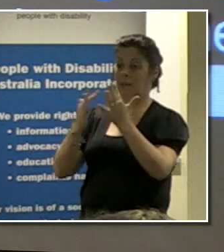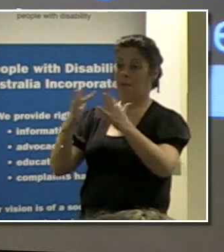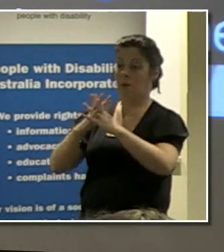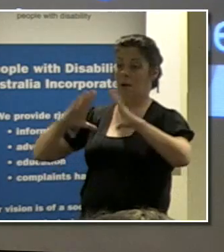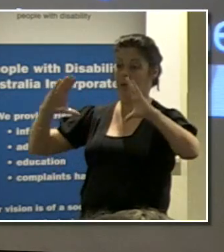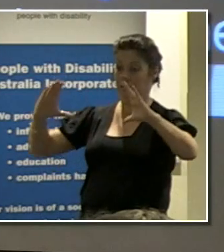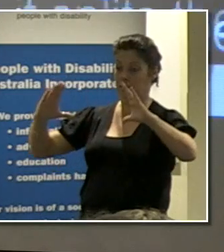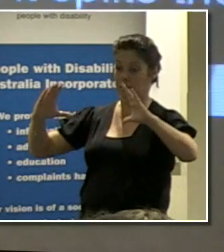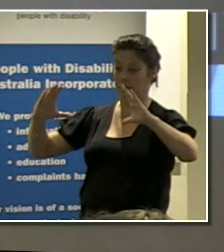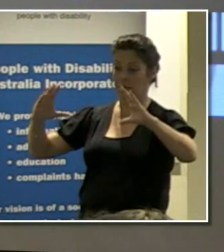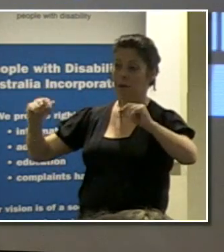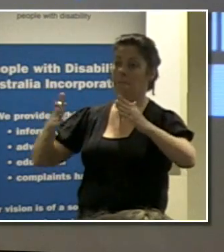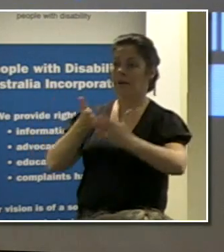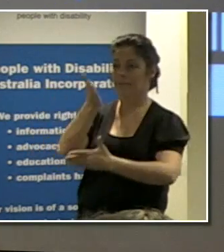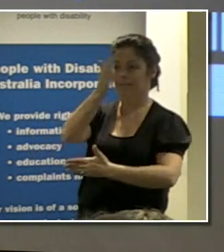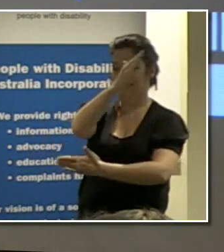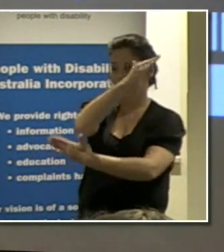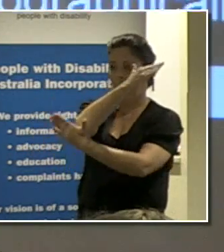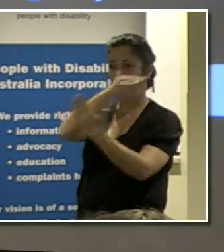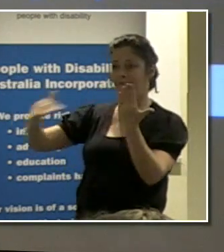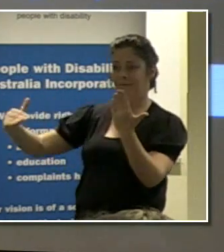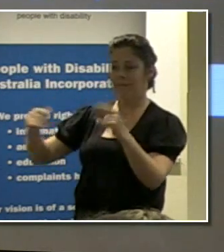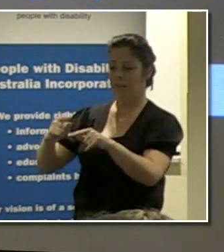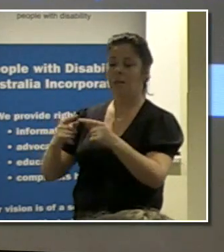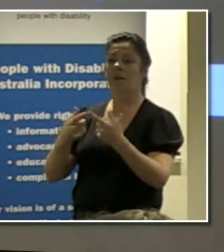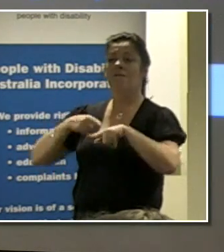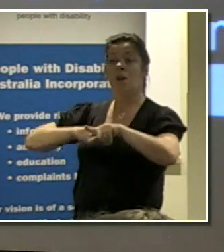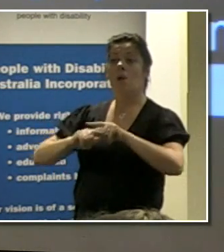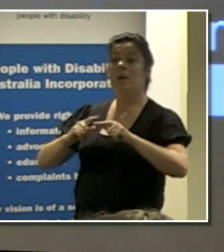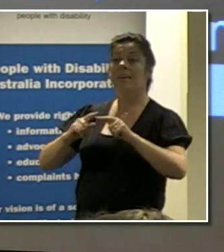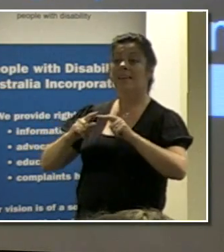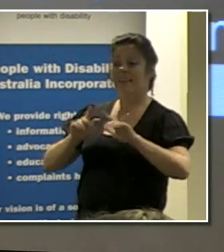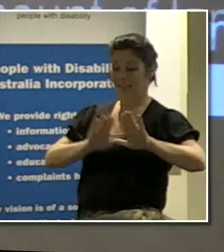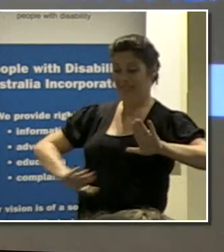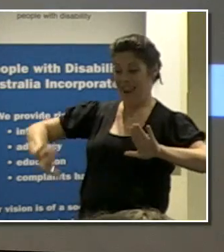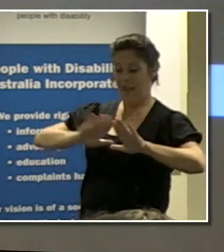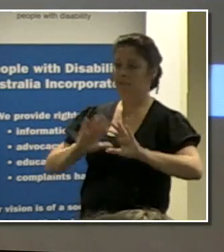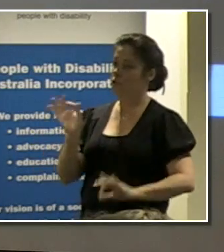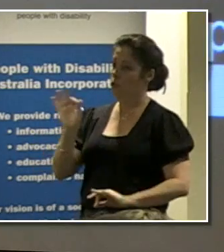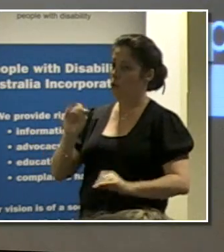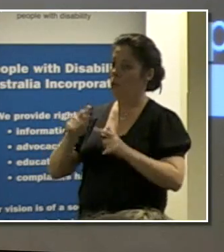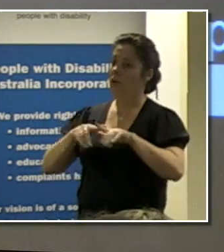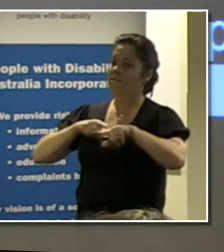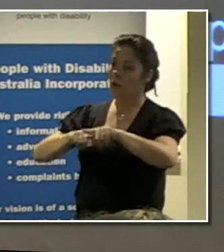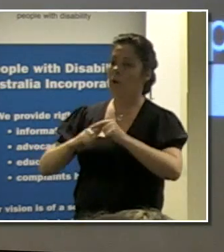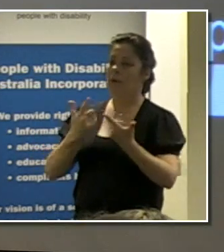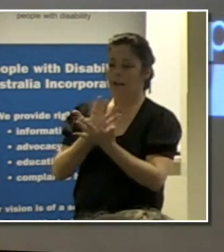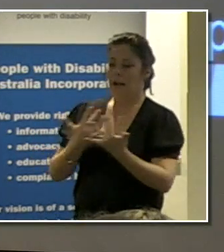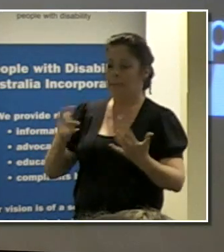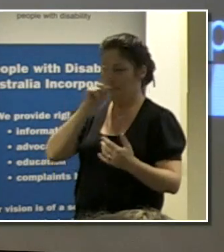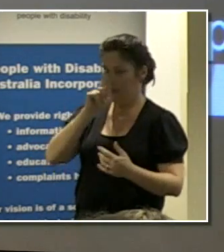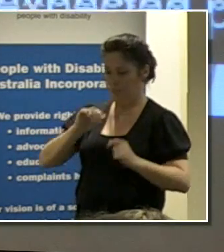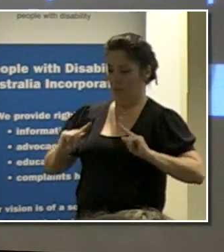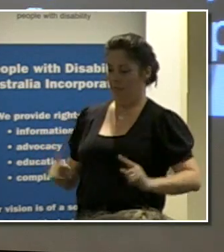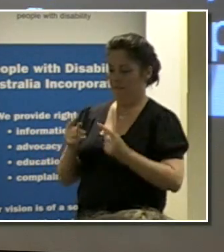by the amount of land, but by the number of expected participants. And for the first group, they all